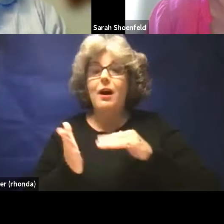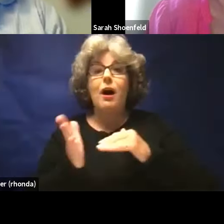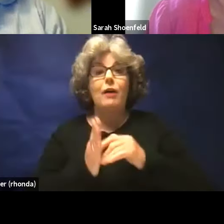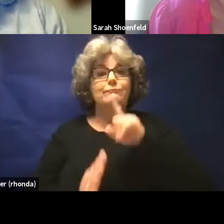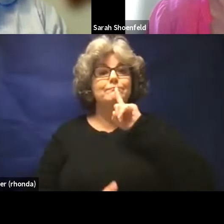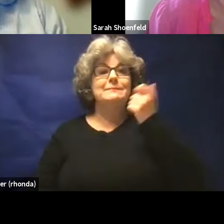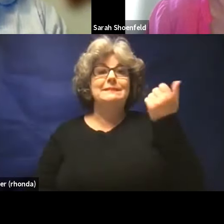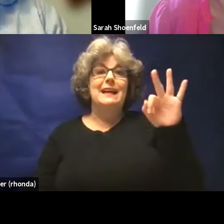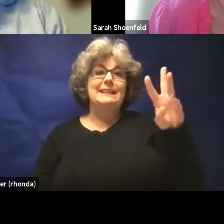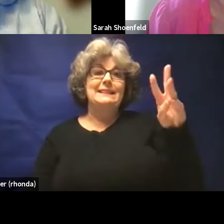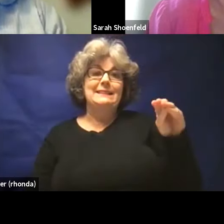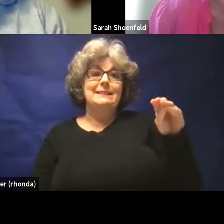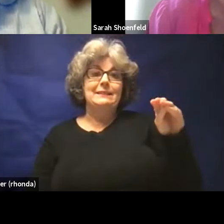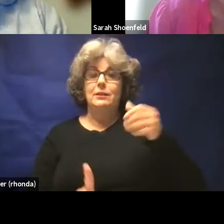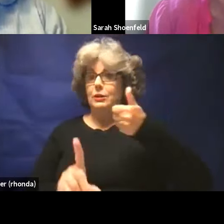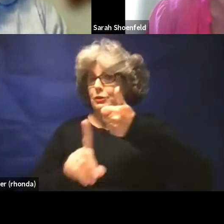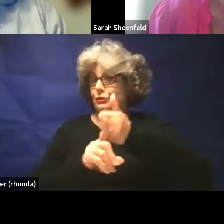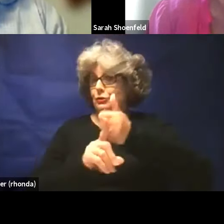She graduated from high school in